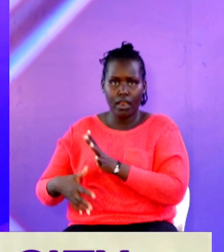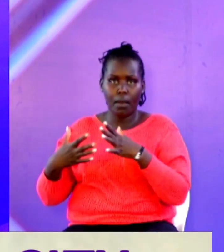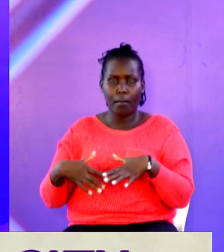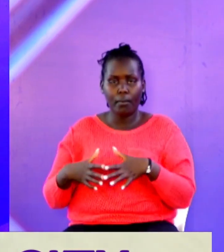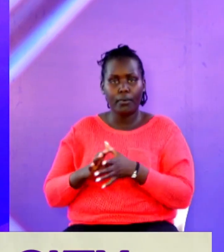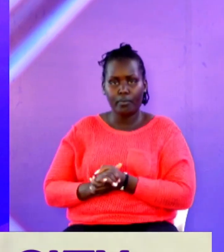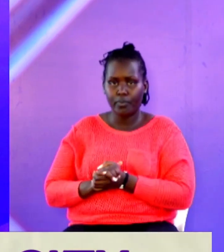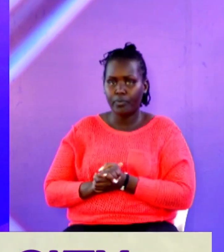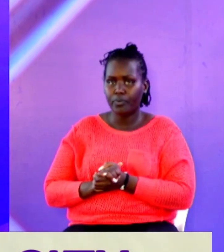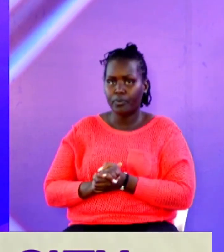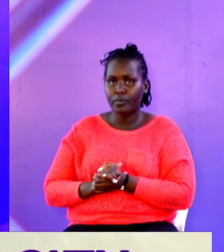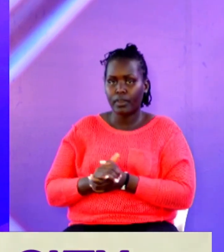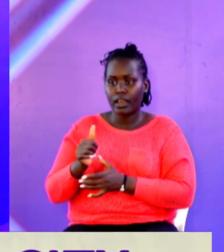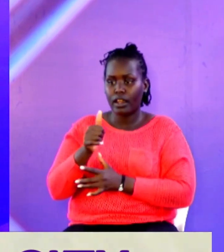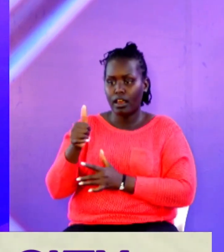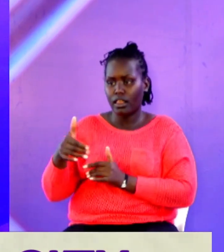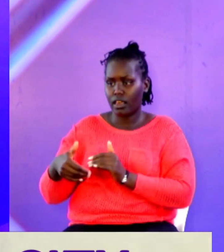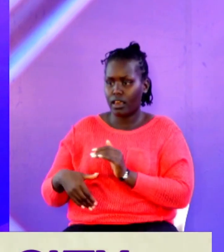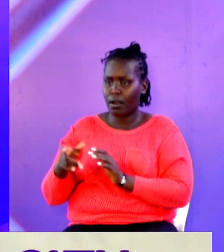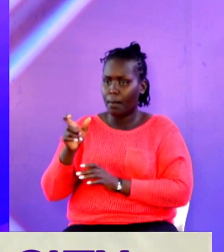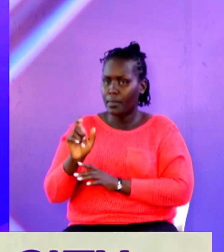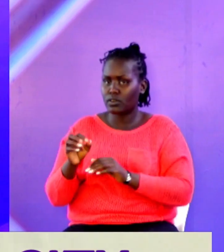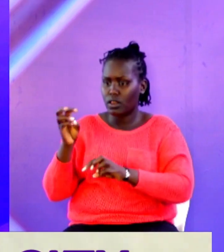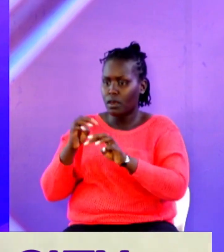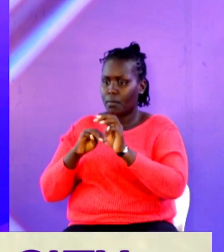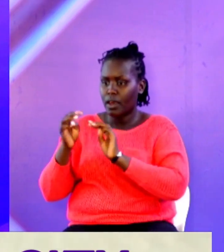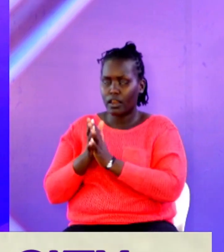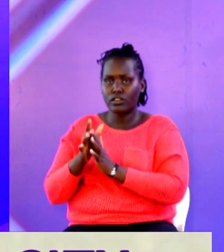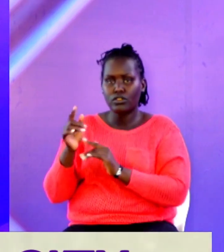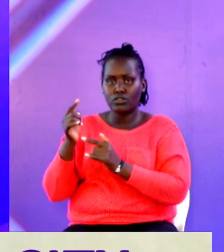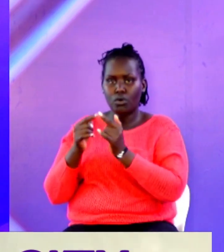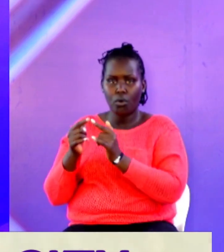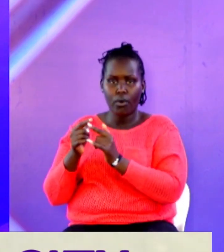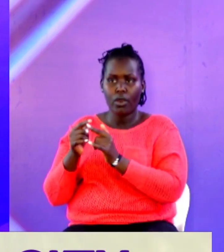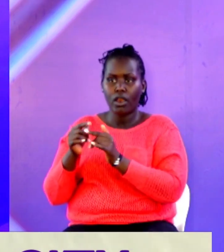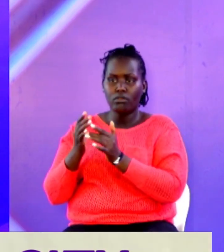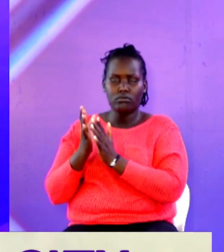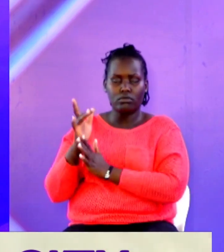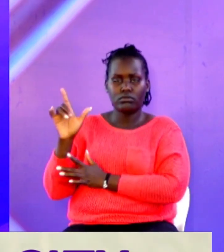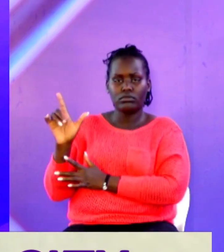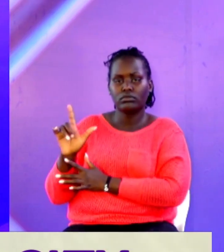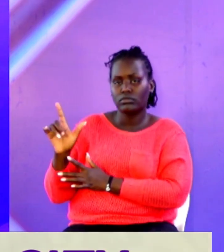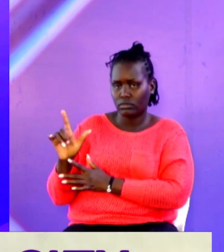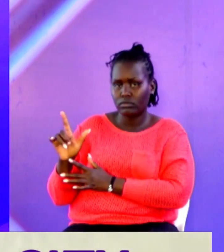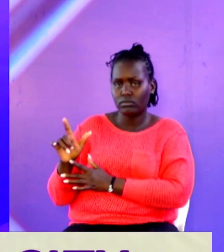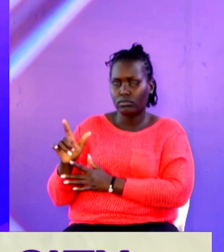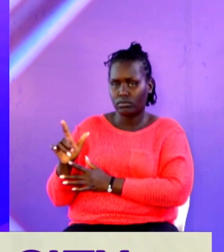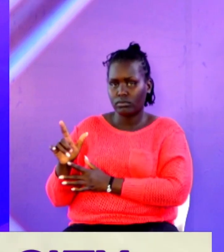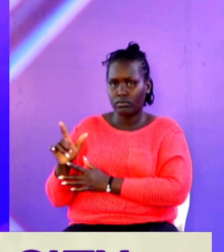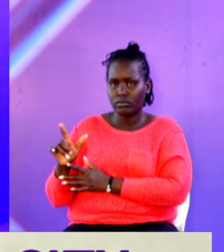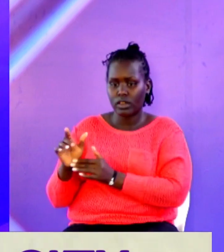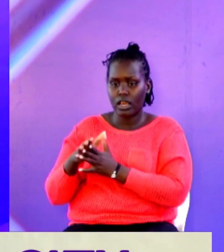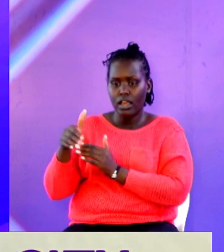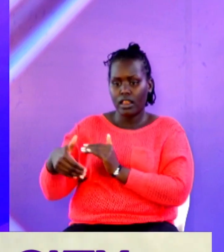Ngomoha and the other youngster, they managed to put Liverpool in front again. Of course, the